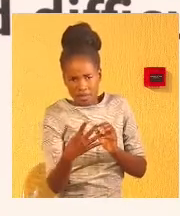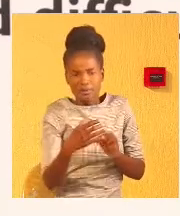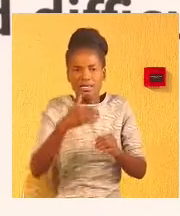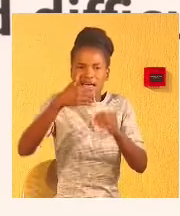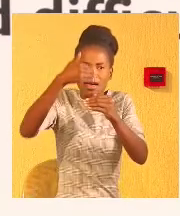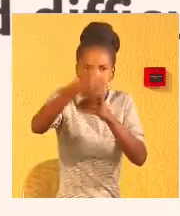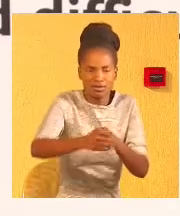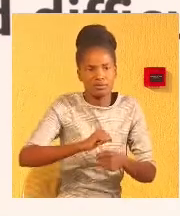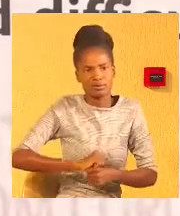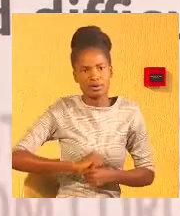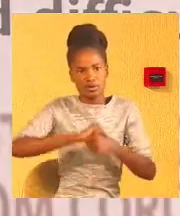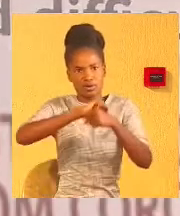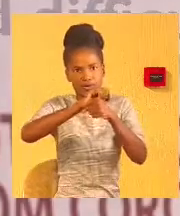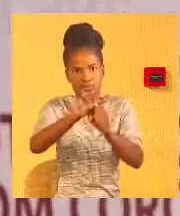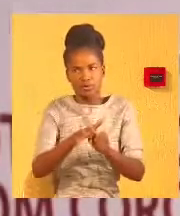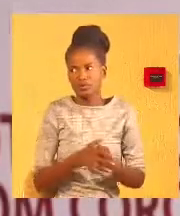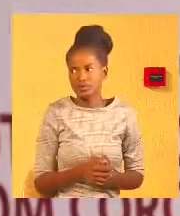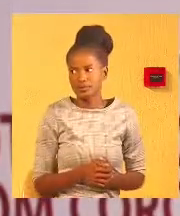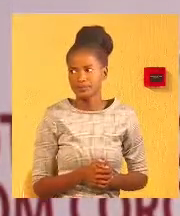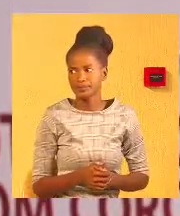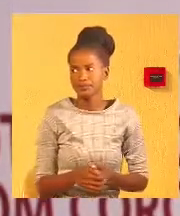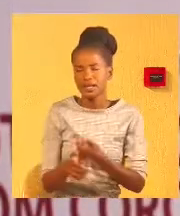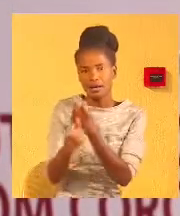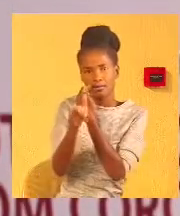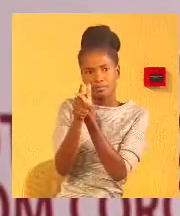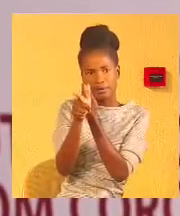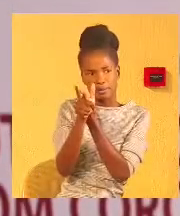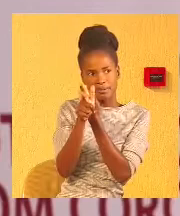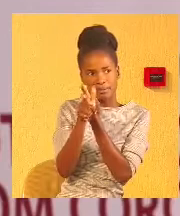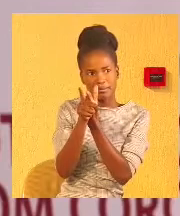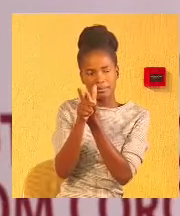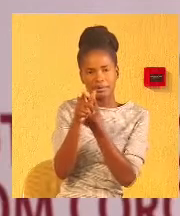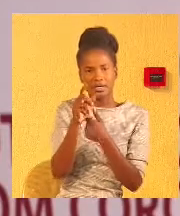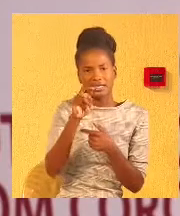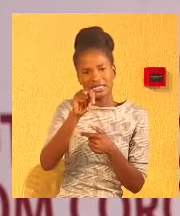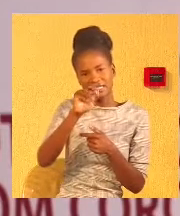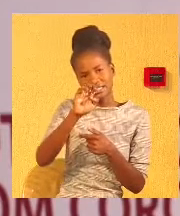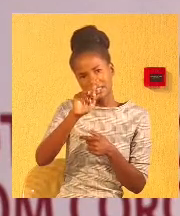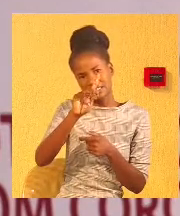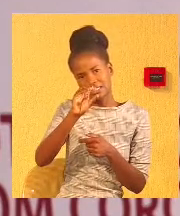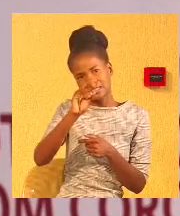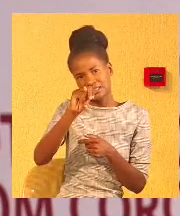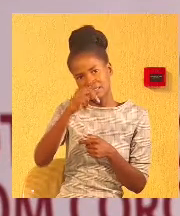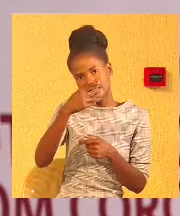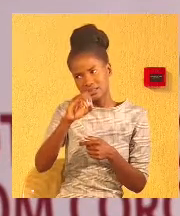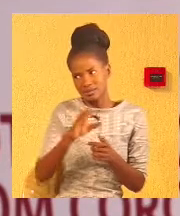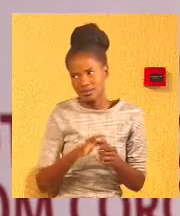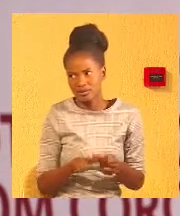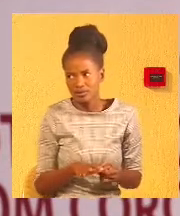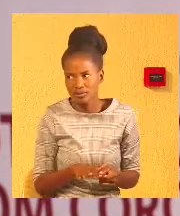Mr. Misika. Maybe I can move over to Mr. Nekongo before I come back to our panelists. There was also a question around lessons